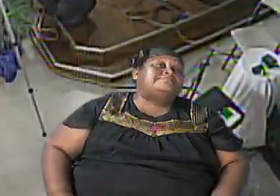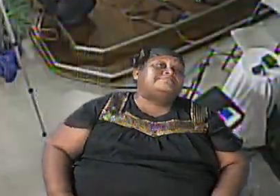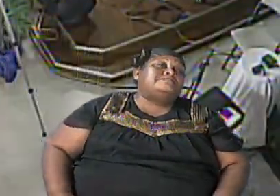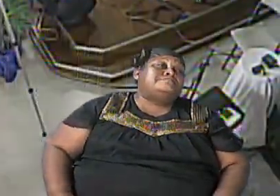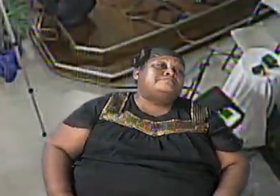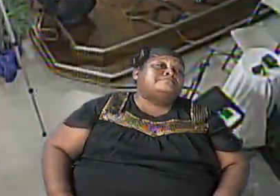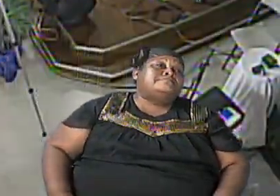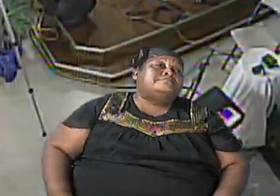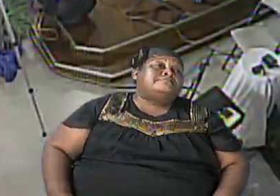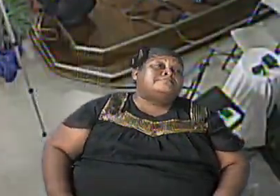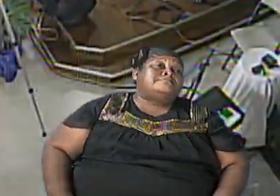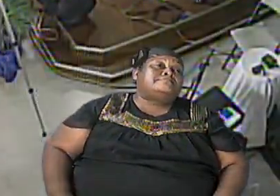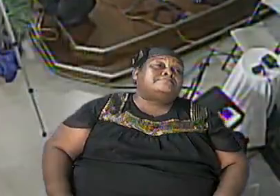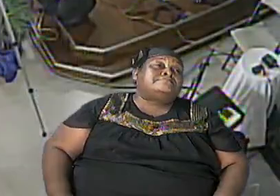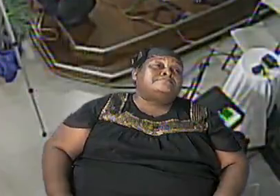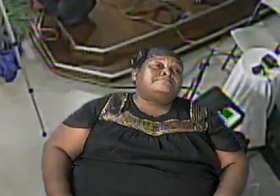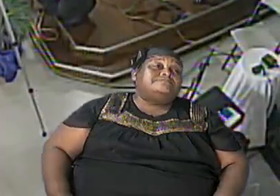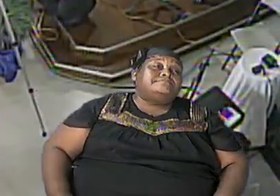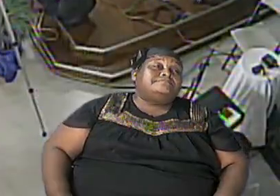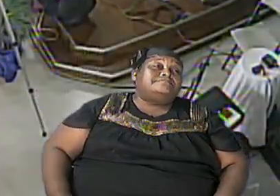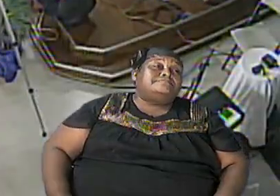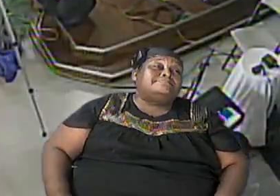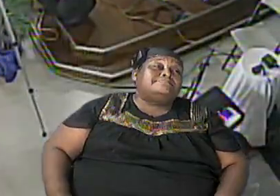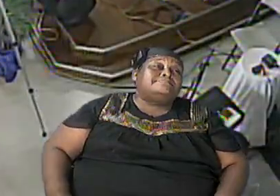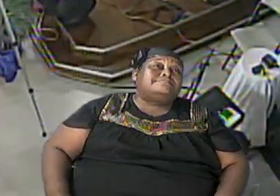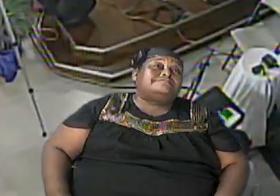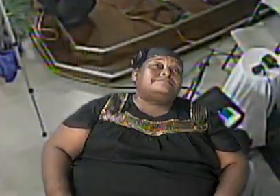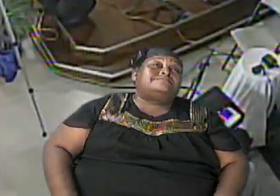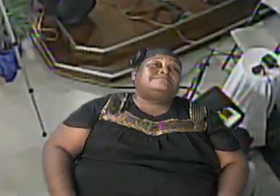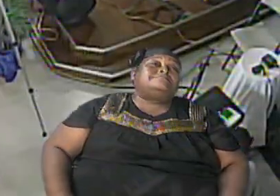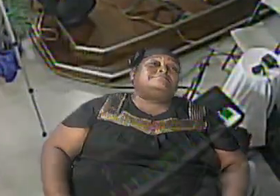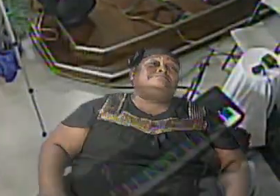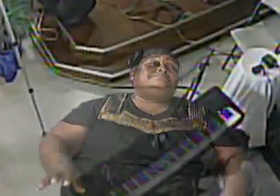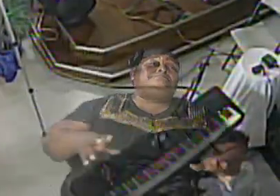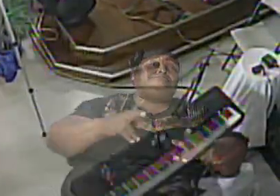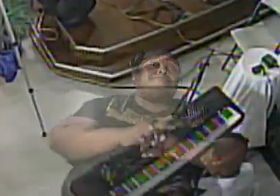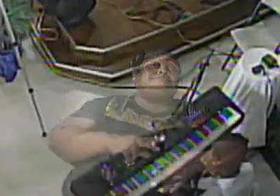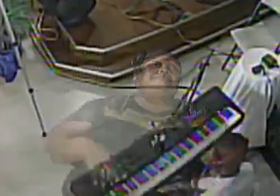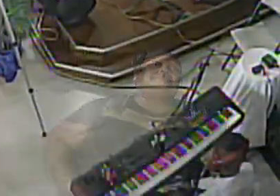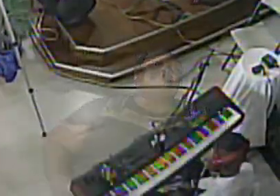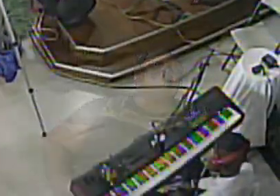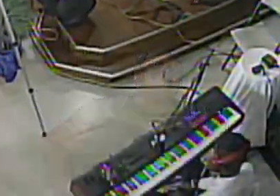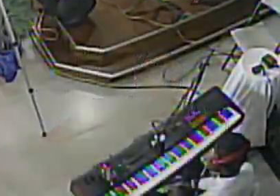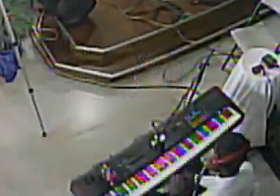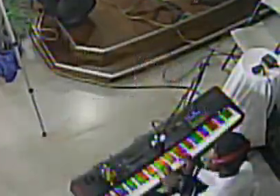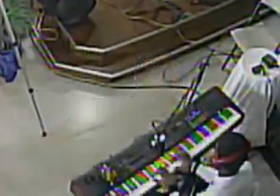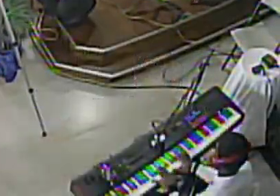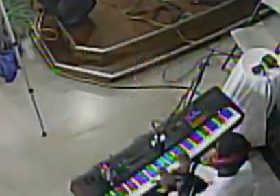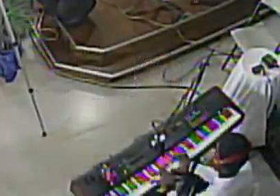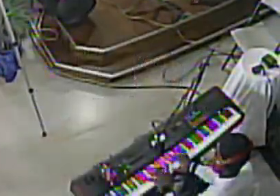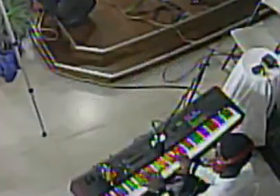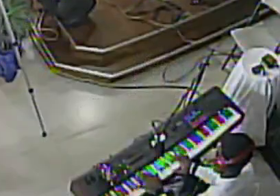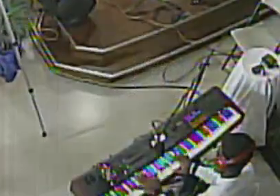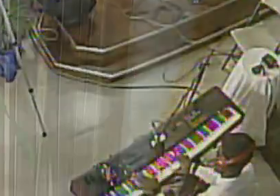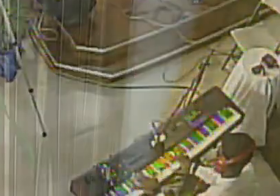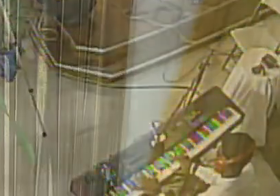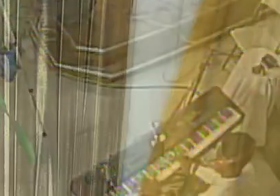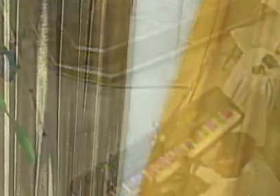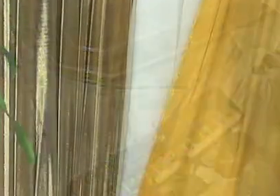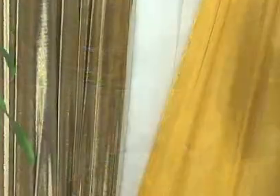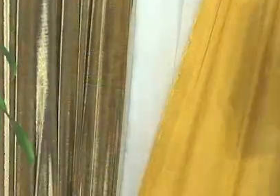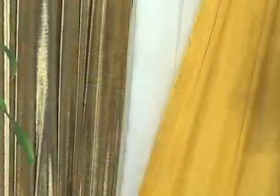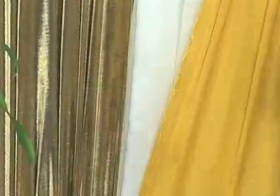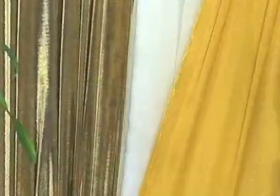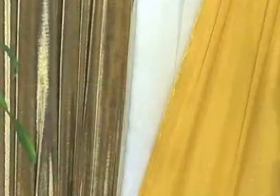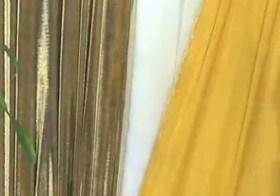all over me. And He's keeping me alive. Oh, glory to God this morning. Praise God. I say